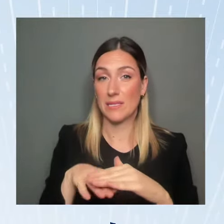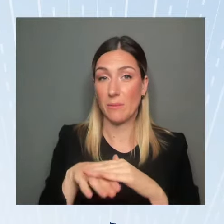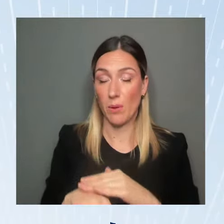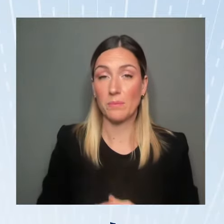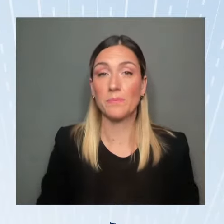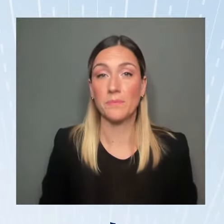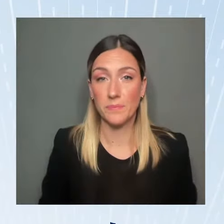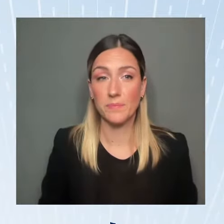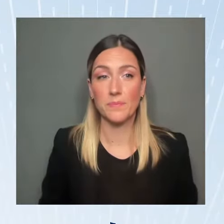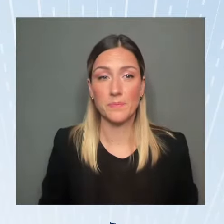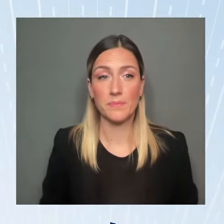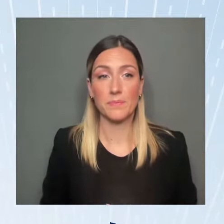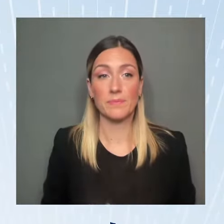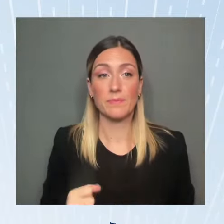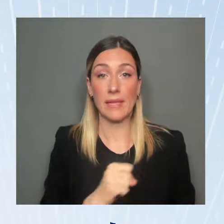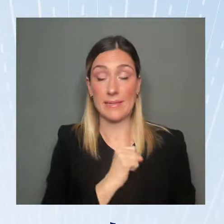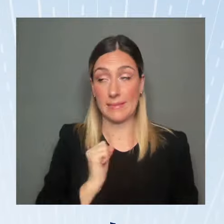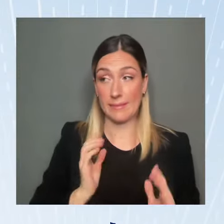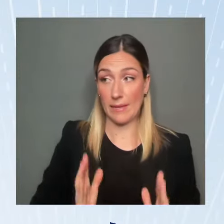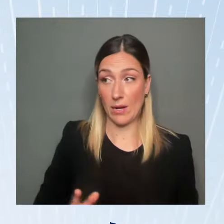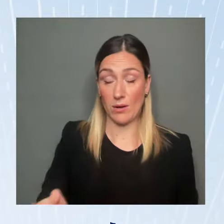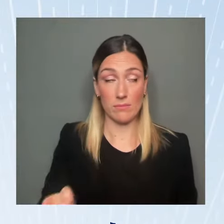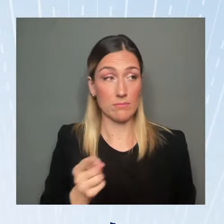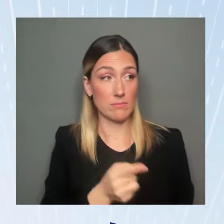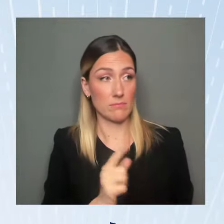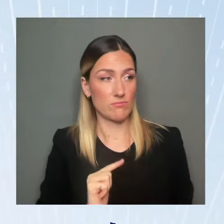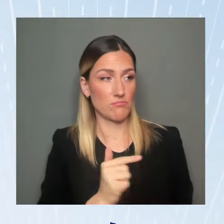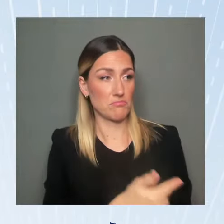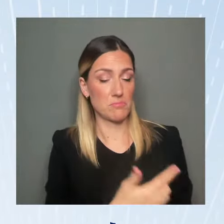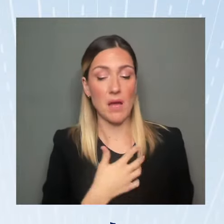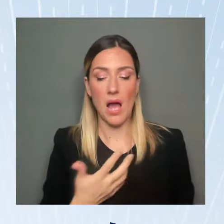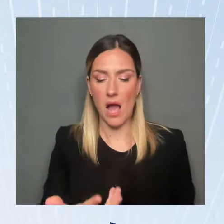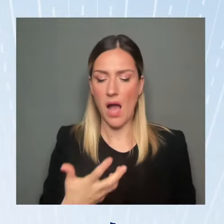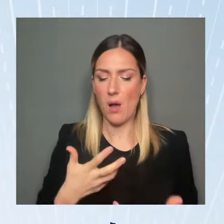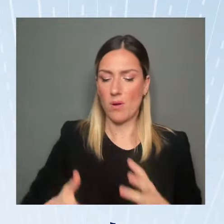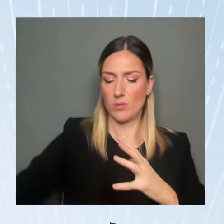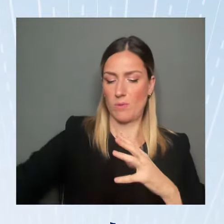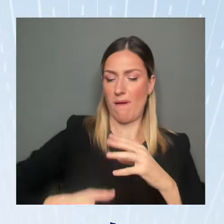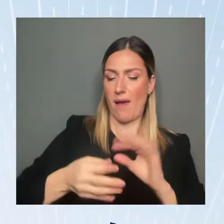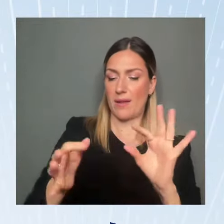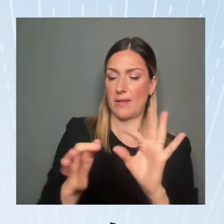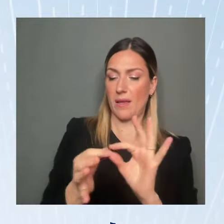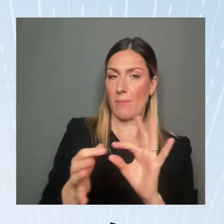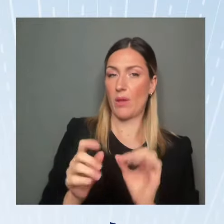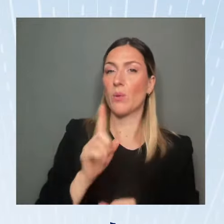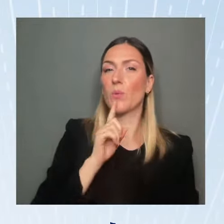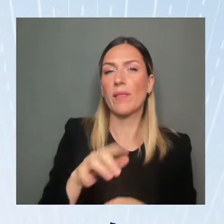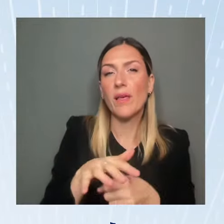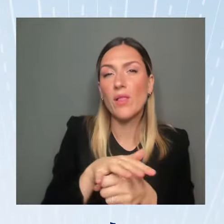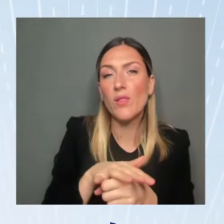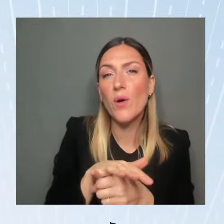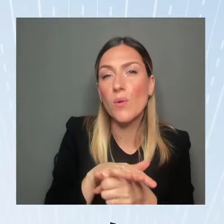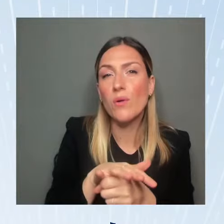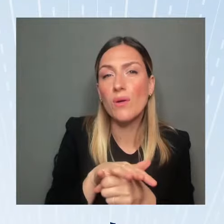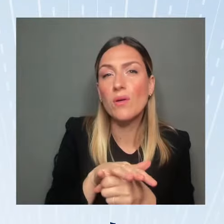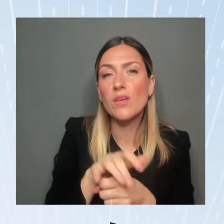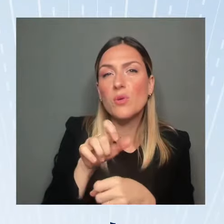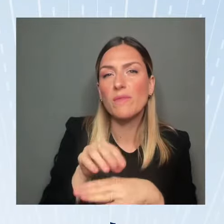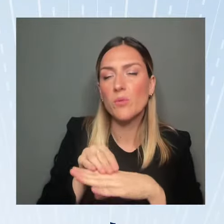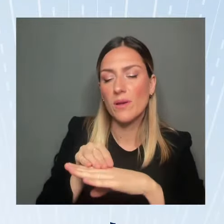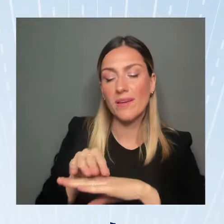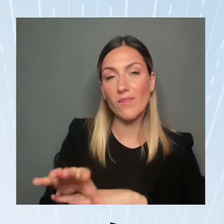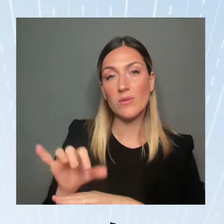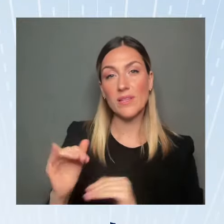Senator? I just want to second that comment, because it is really at the local level, and you have to influence at the local